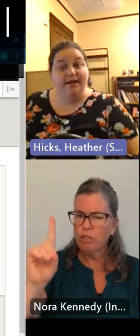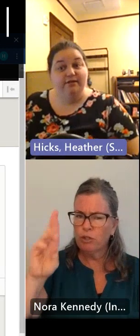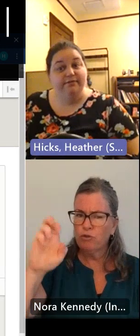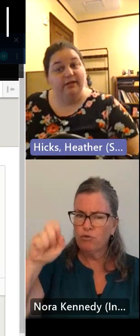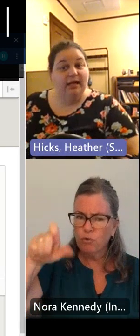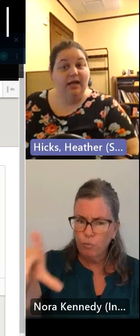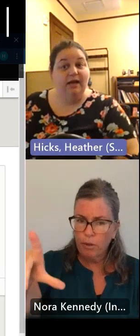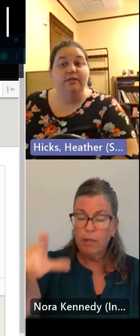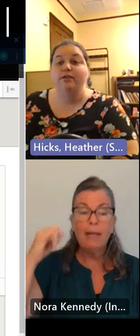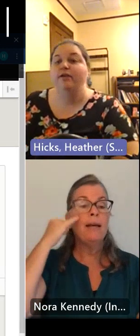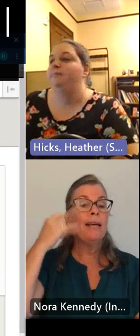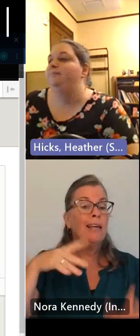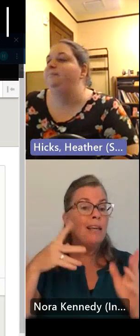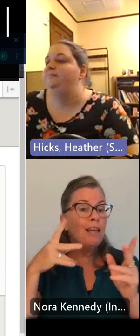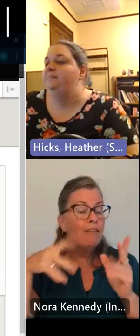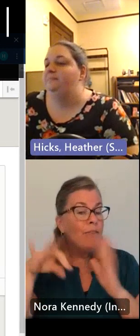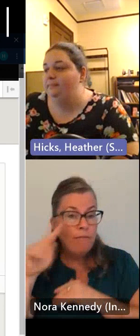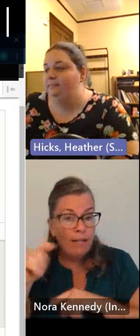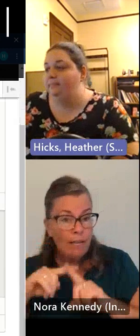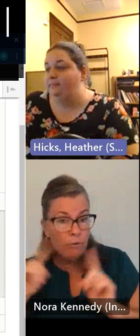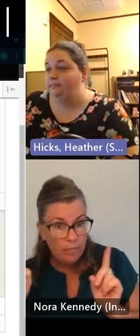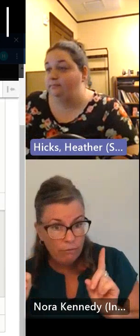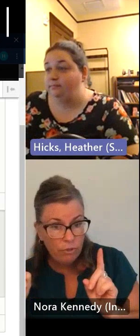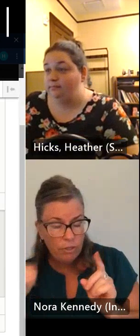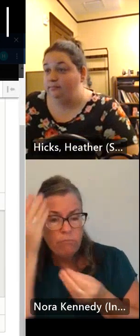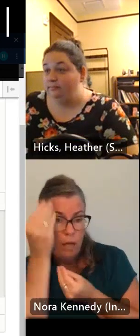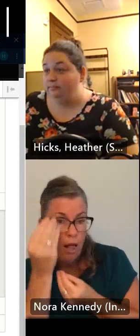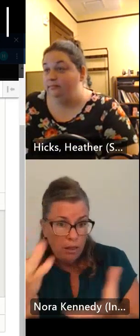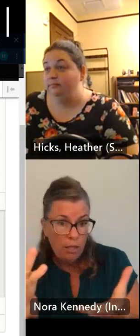if I find out differently, I will let you know.